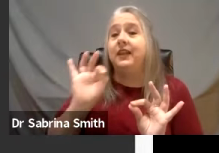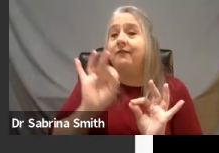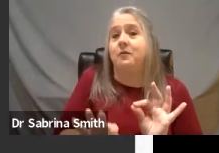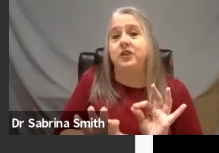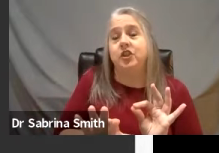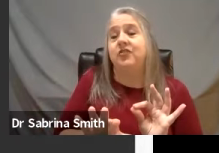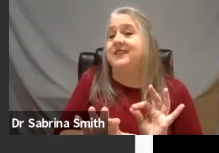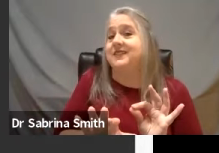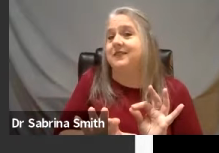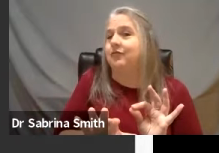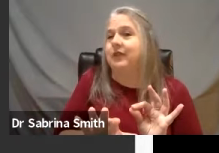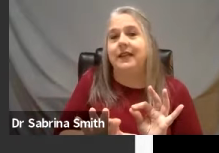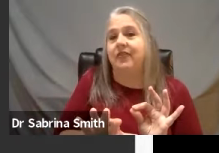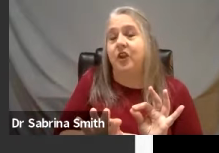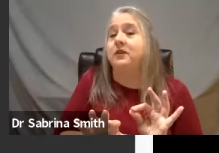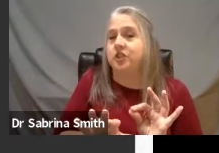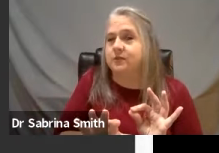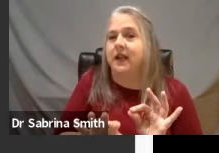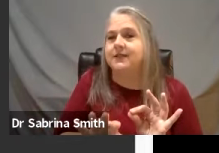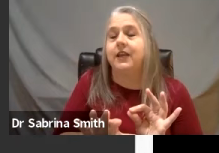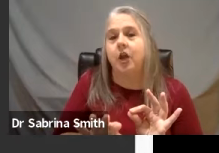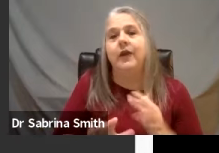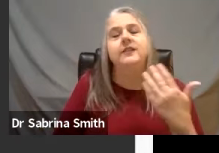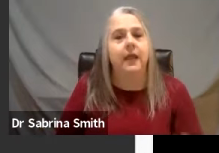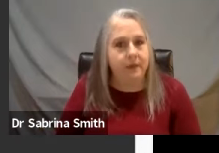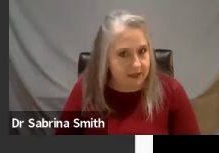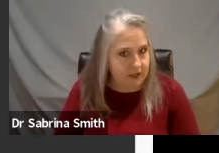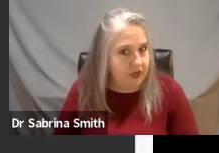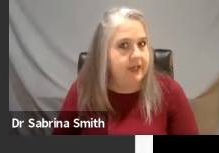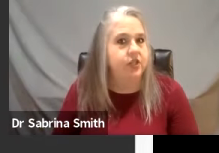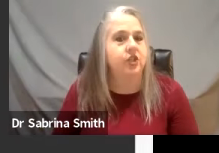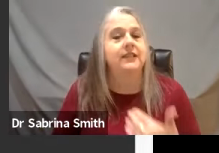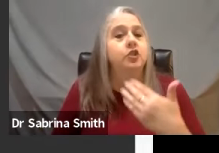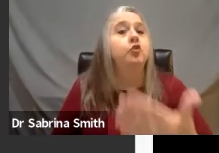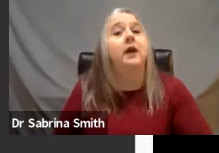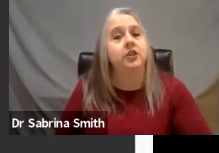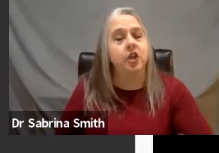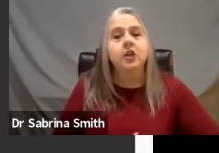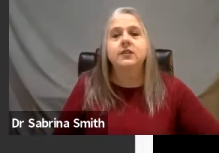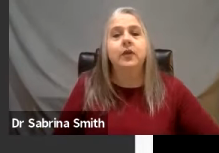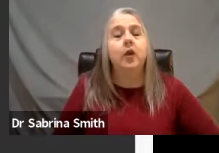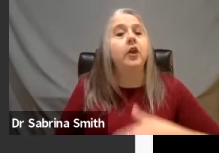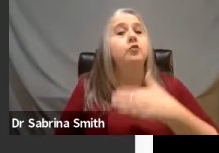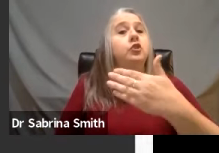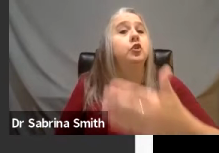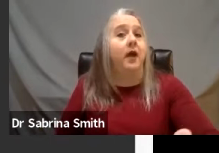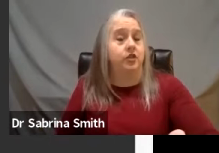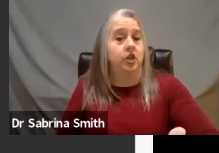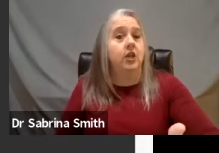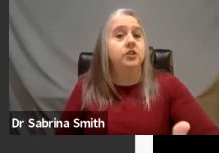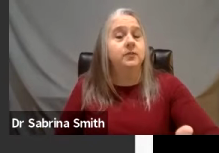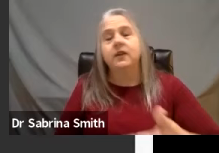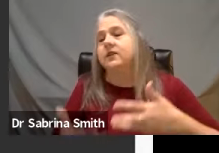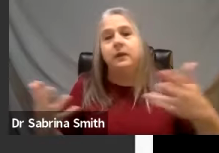put in information that's really not there, but just because I know it, that'd be considered an addition. That's too much. So we don't want to go too